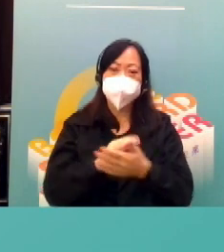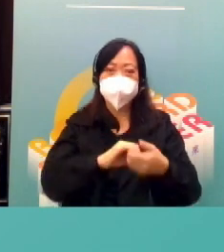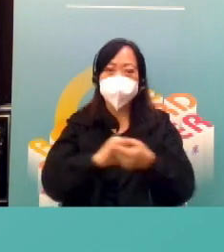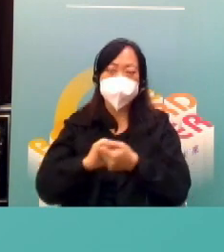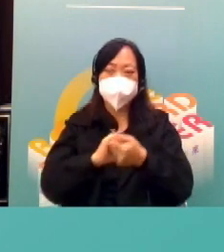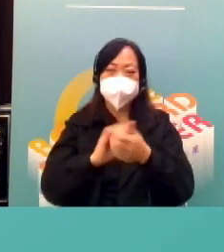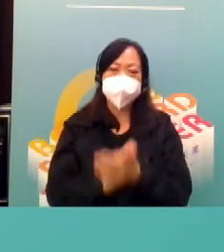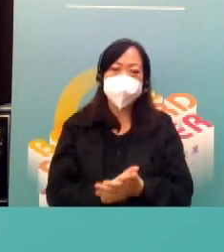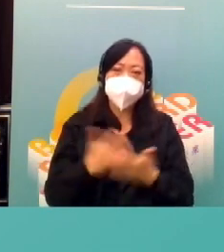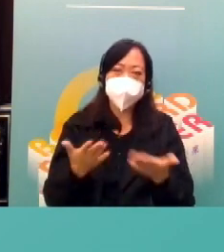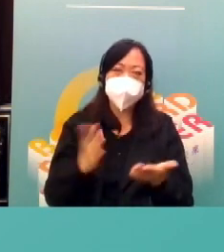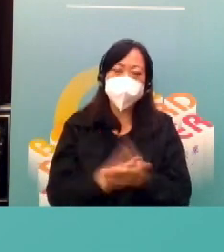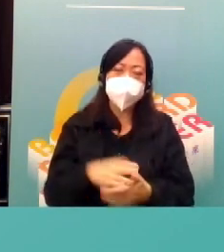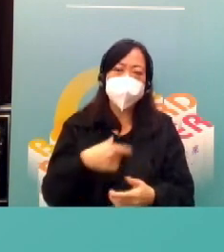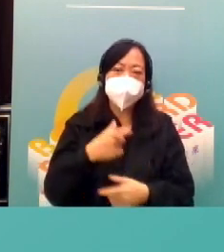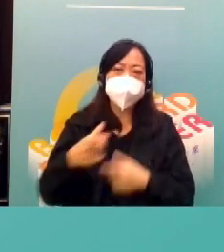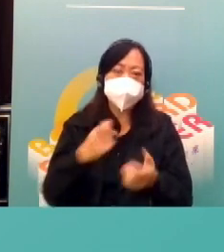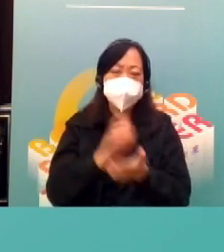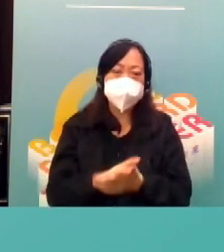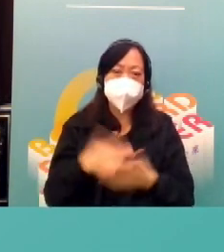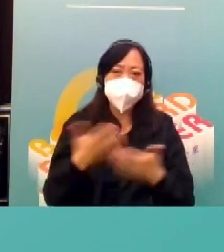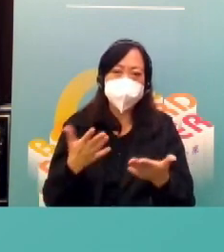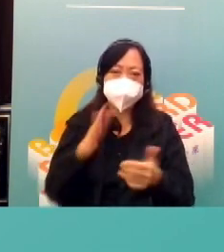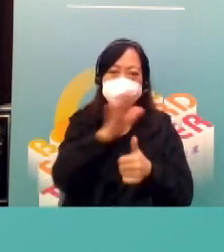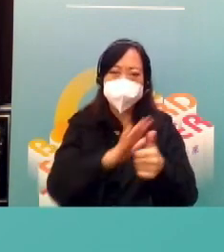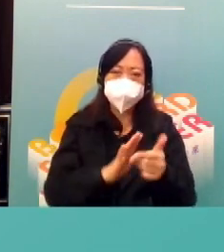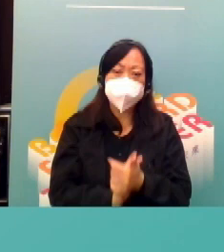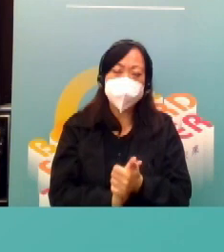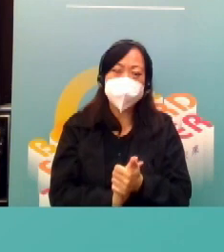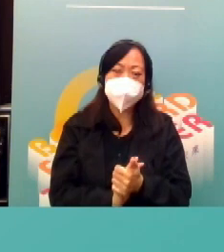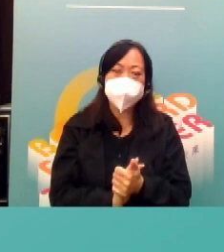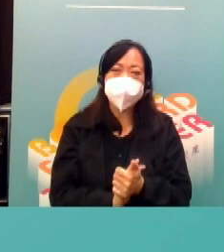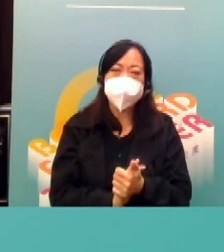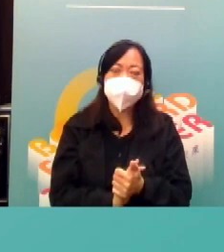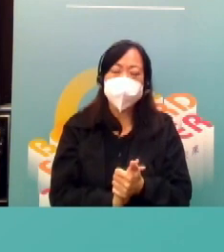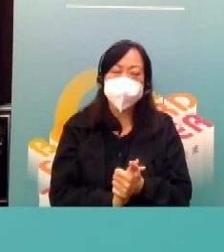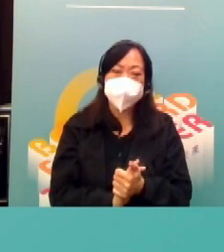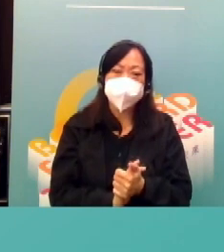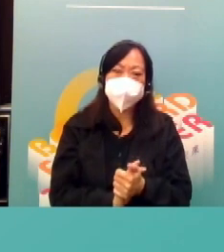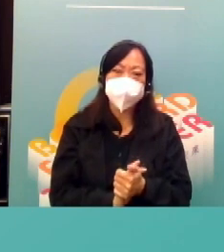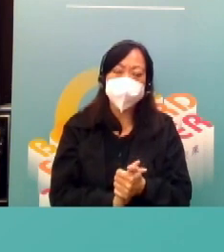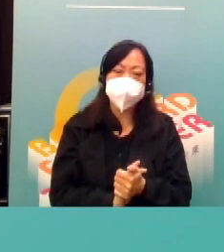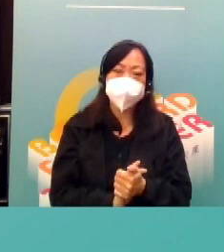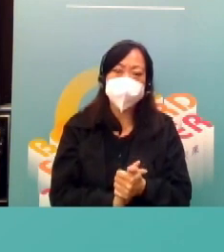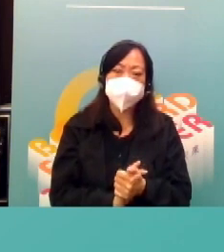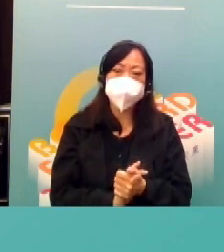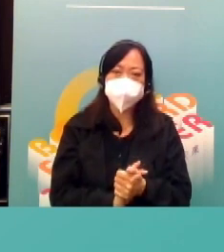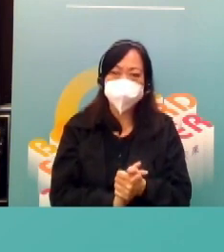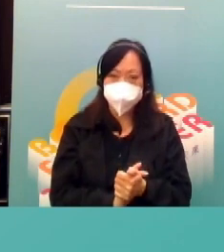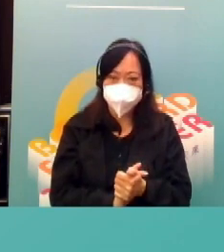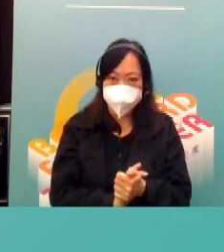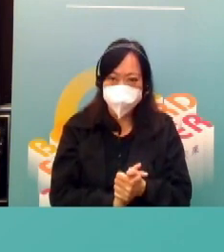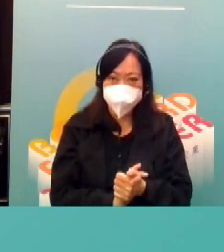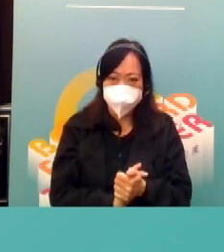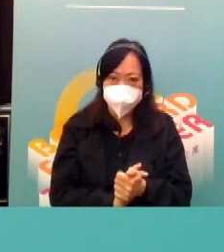perspective, because all of that, as we were talking about, that stems, that is the root of the way that you will be setting